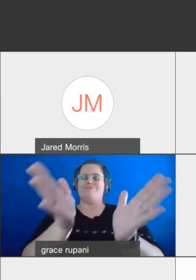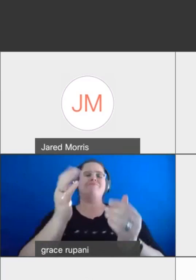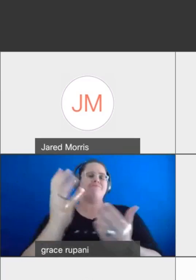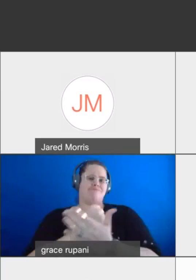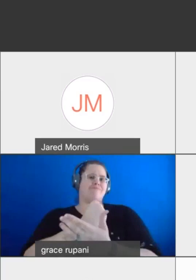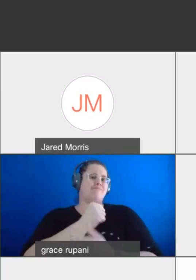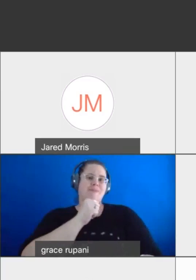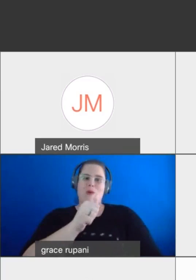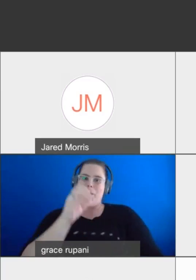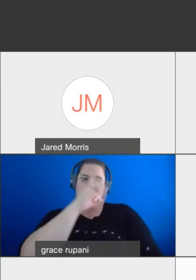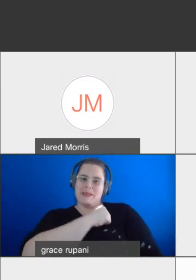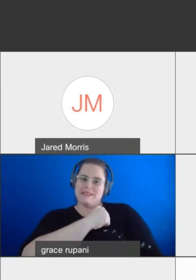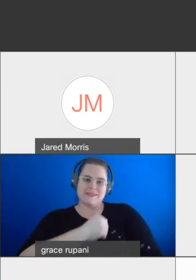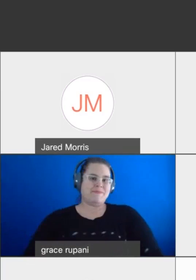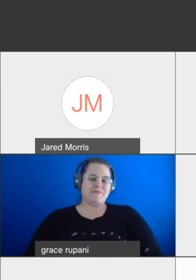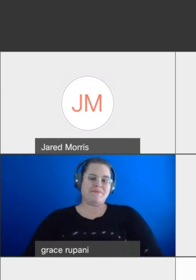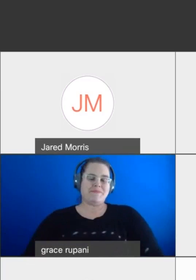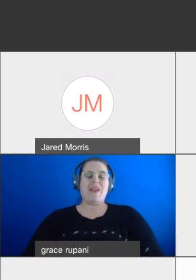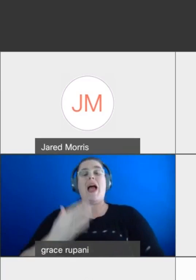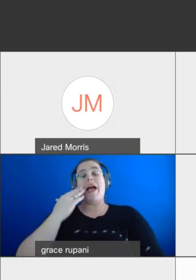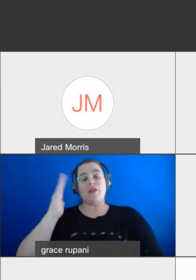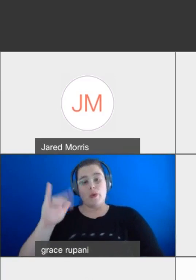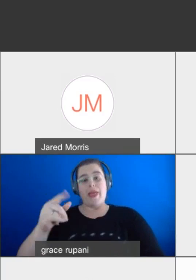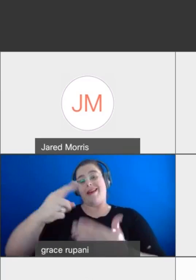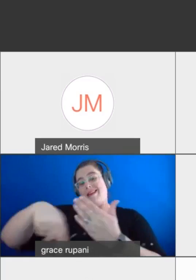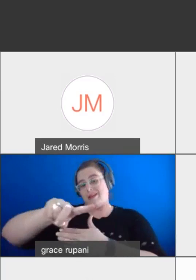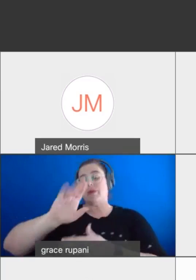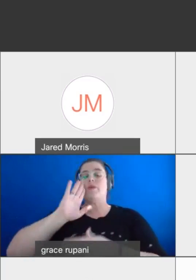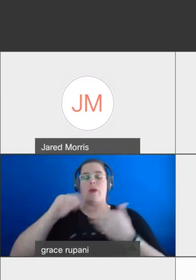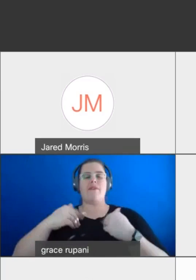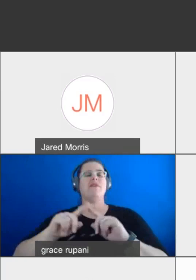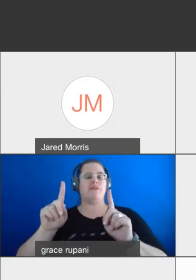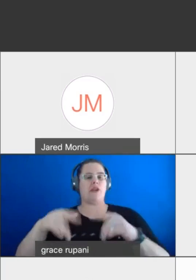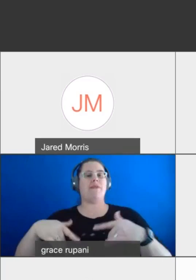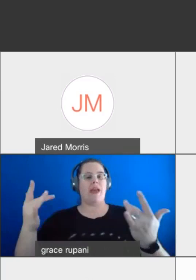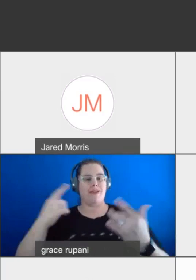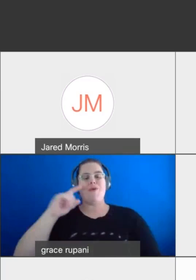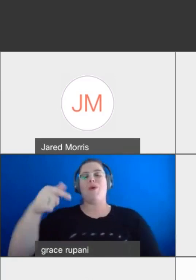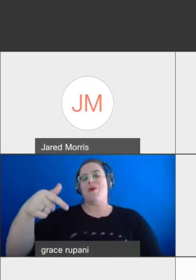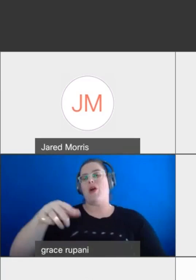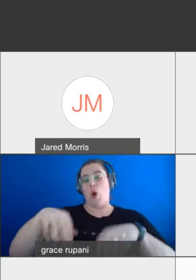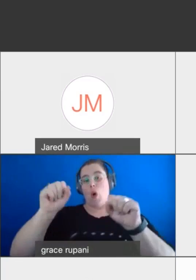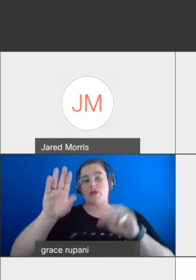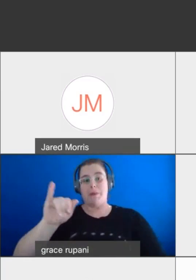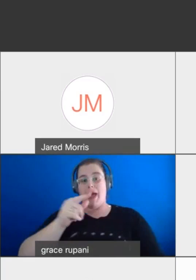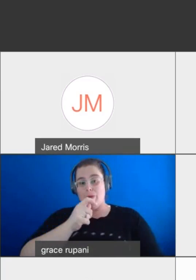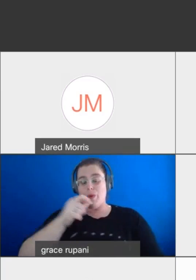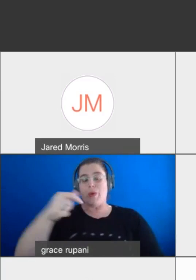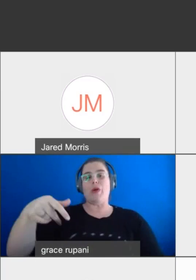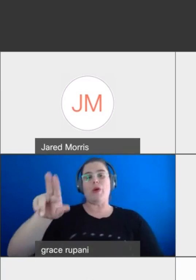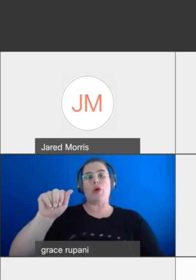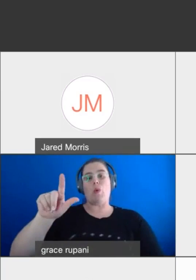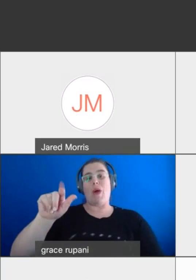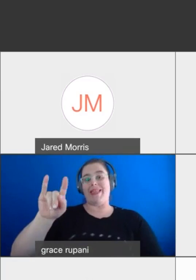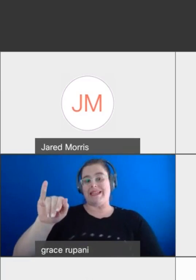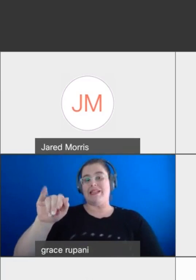I know that Quality Trust has their event next week, next Thursday. It's Pain and Sip. And